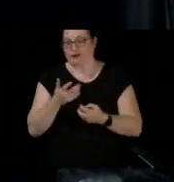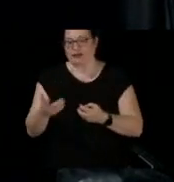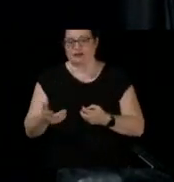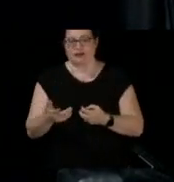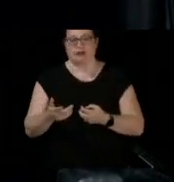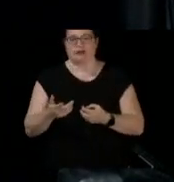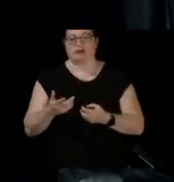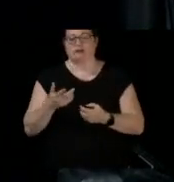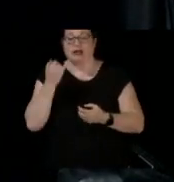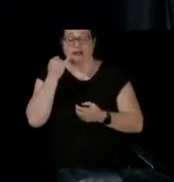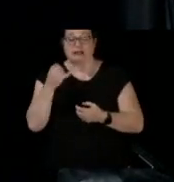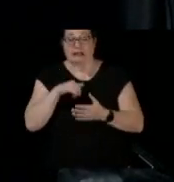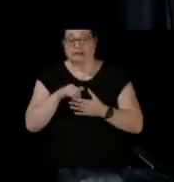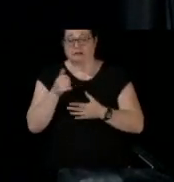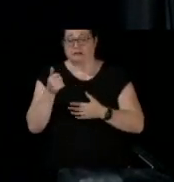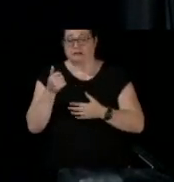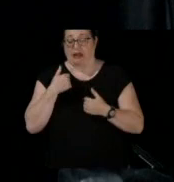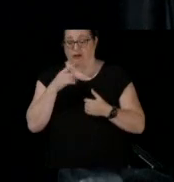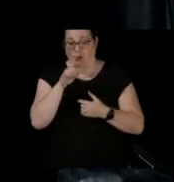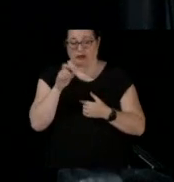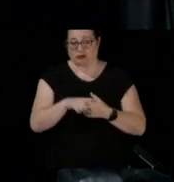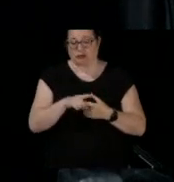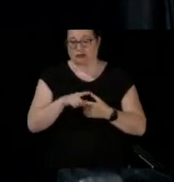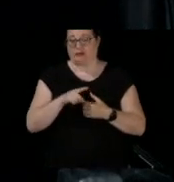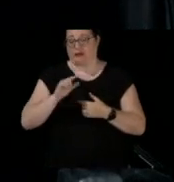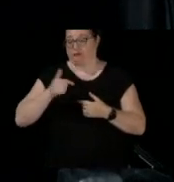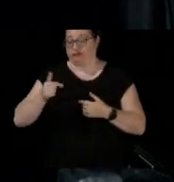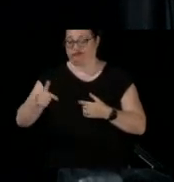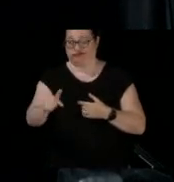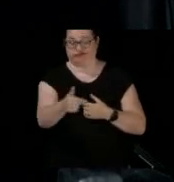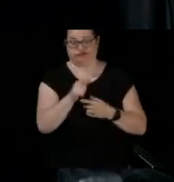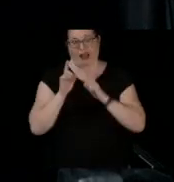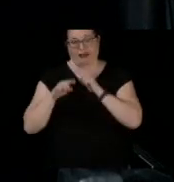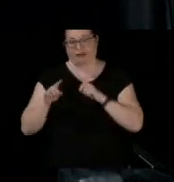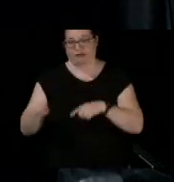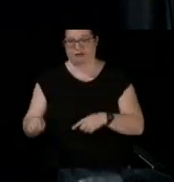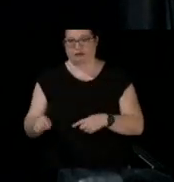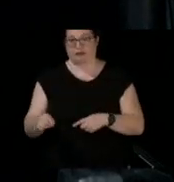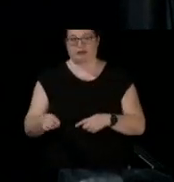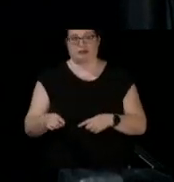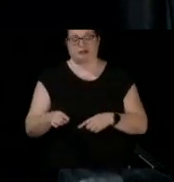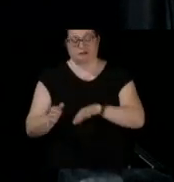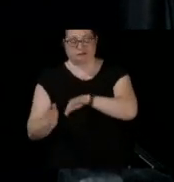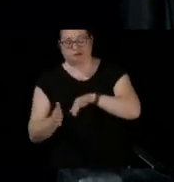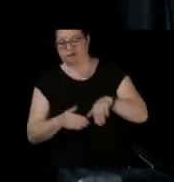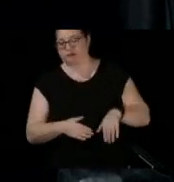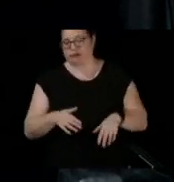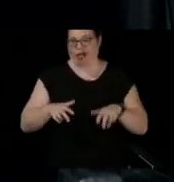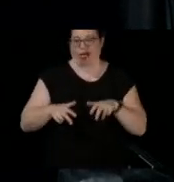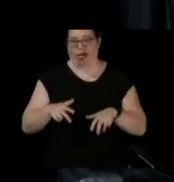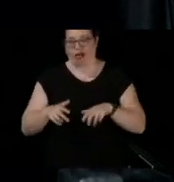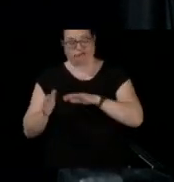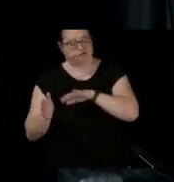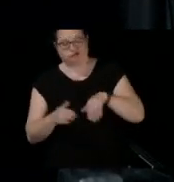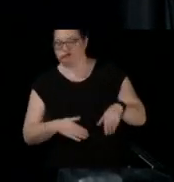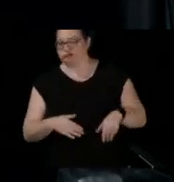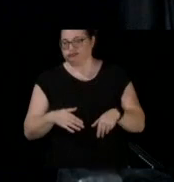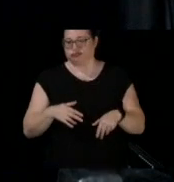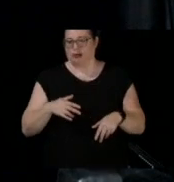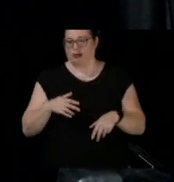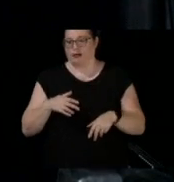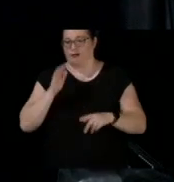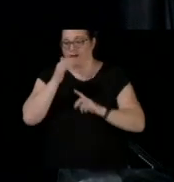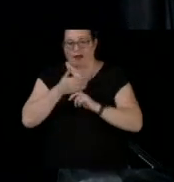chance to answer with the option each time to pass. Pretense and awkwardness dispensed with, you let it all out.